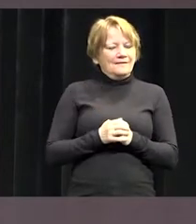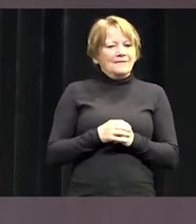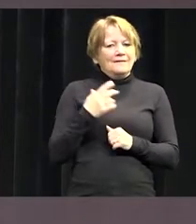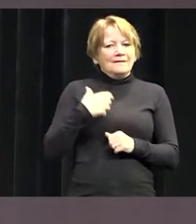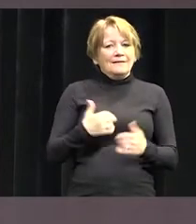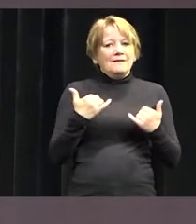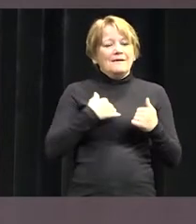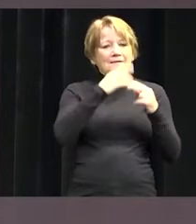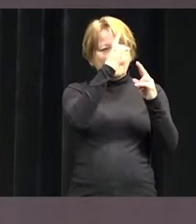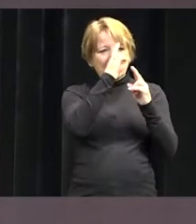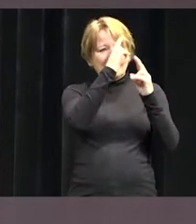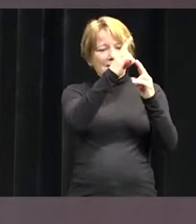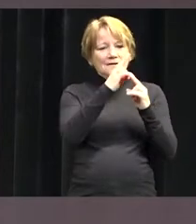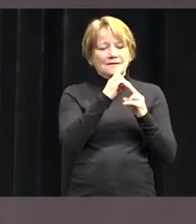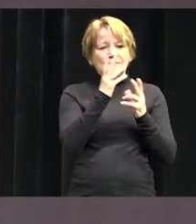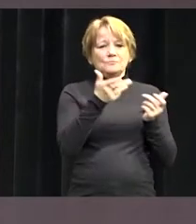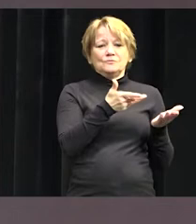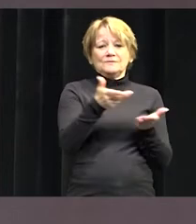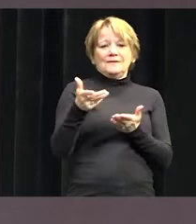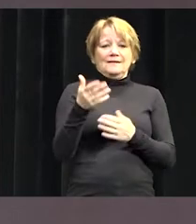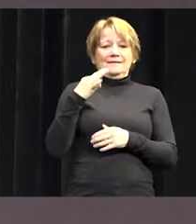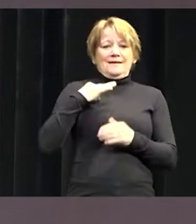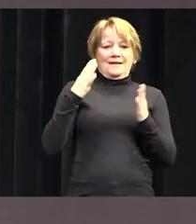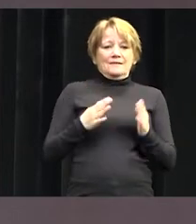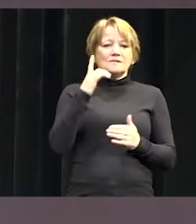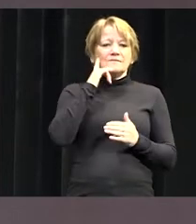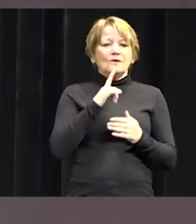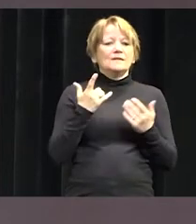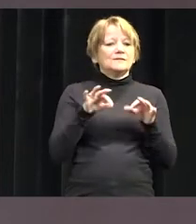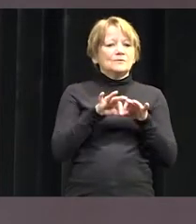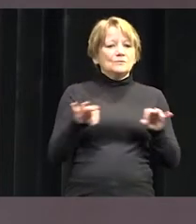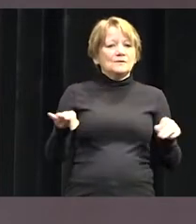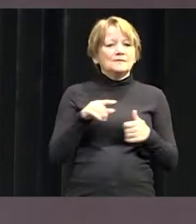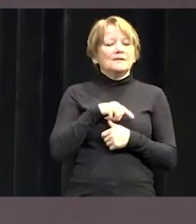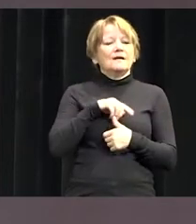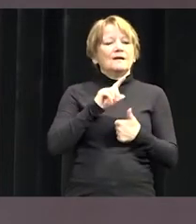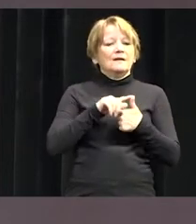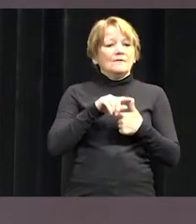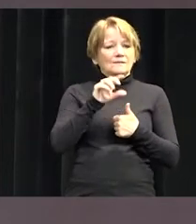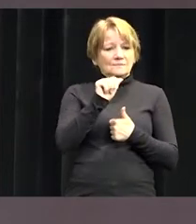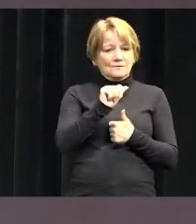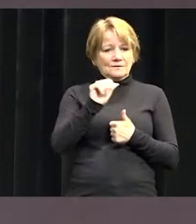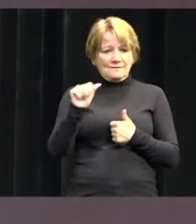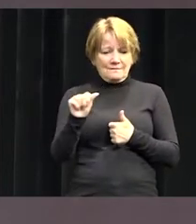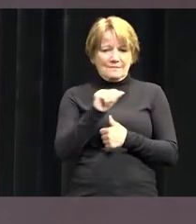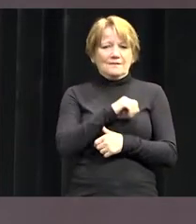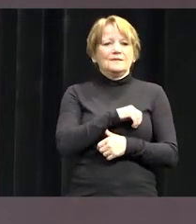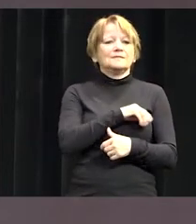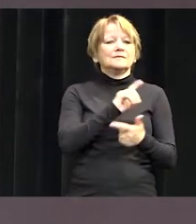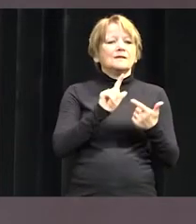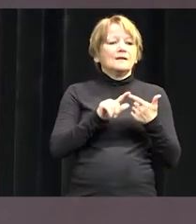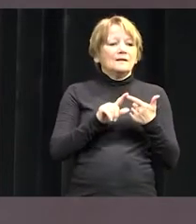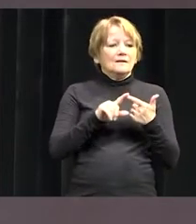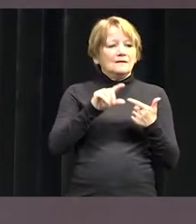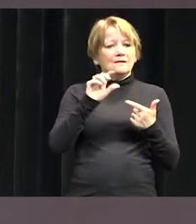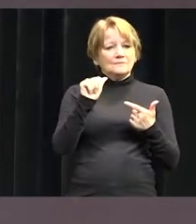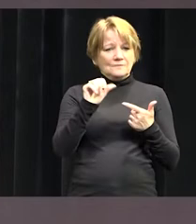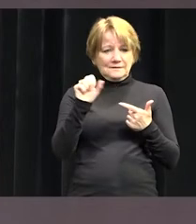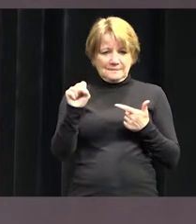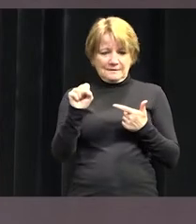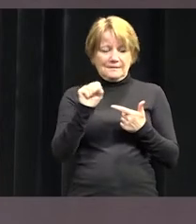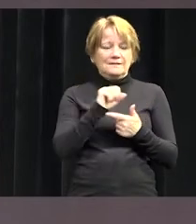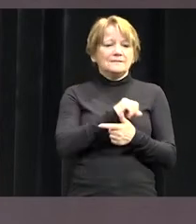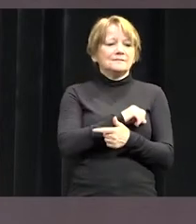science associate in applied science and for the certificates i